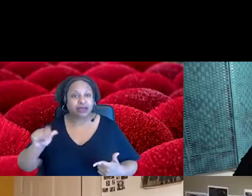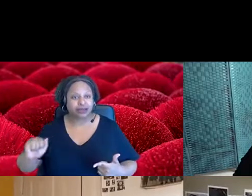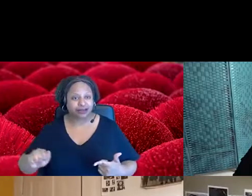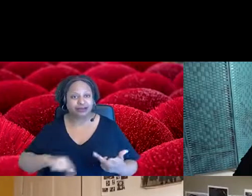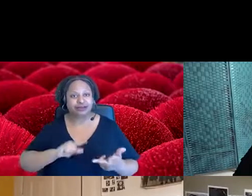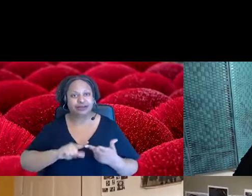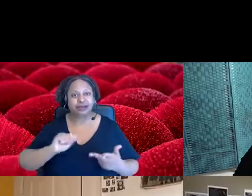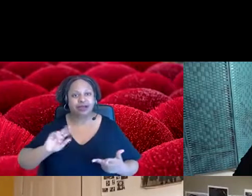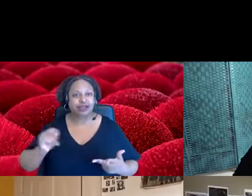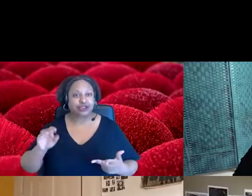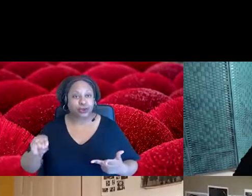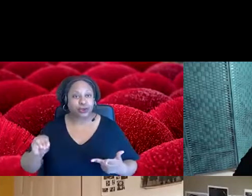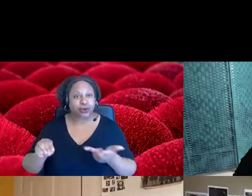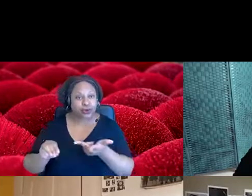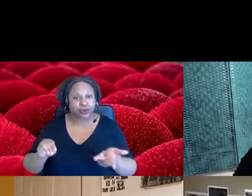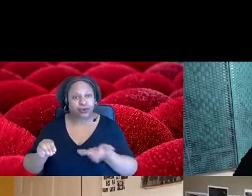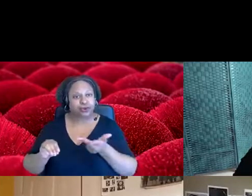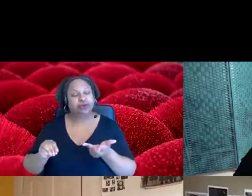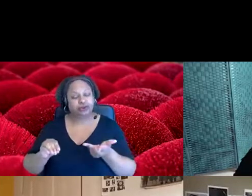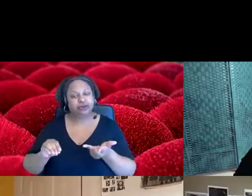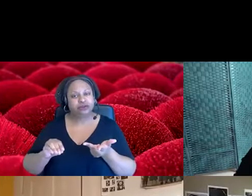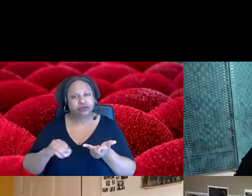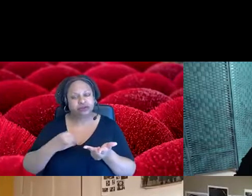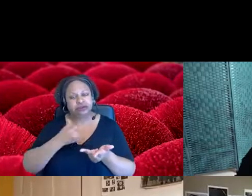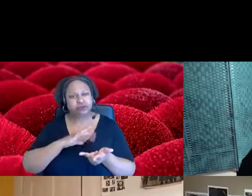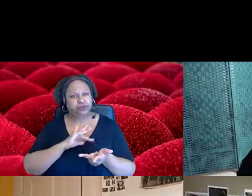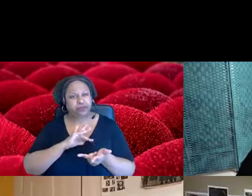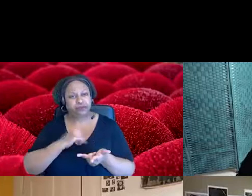contributing really incredibly insightful perspectives and ideas.